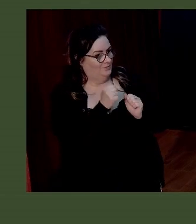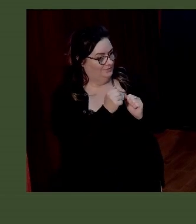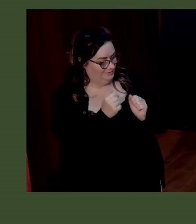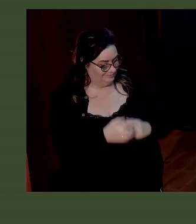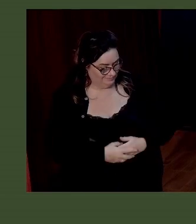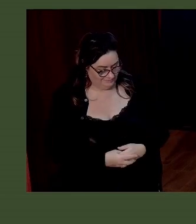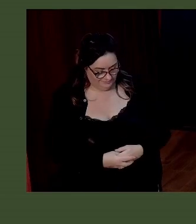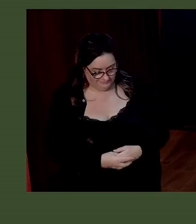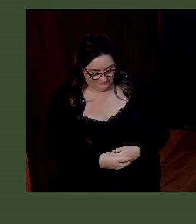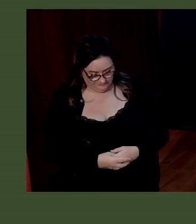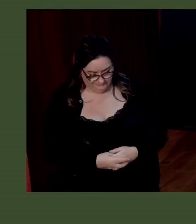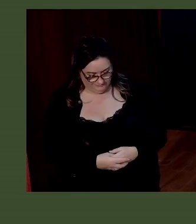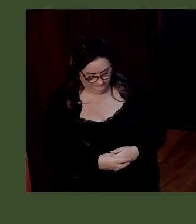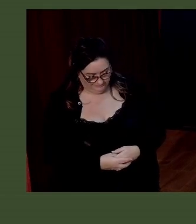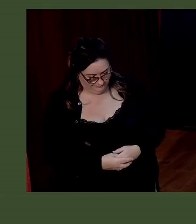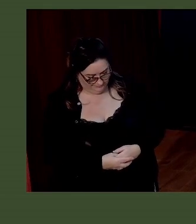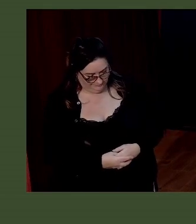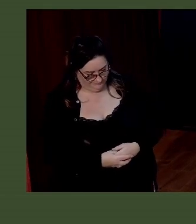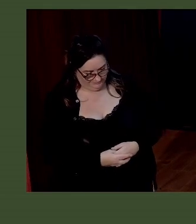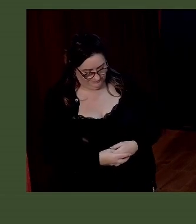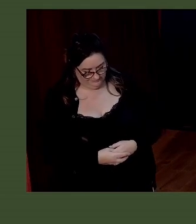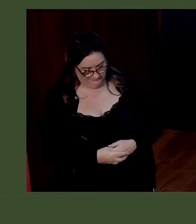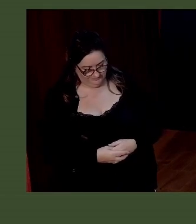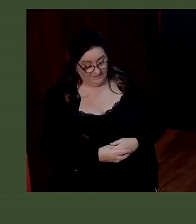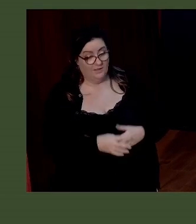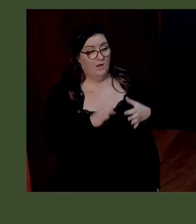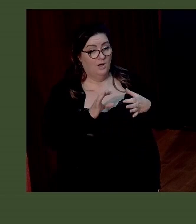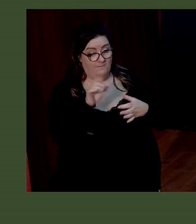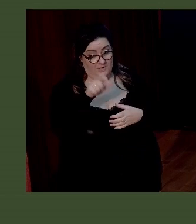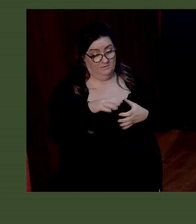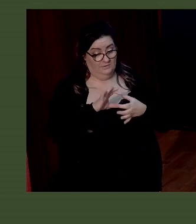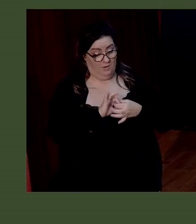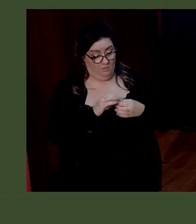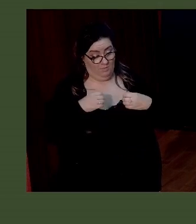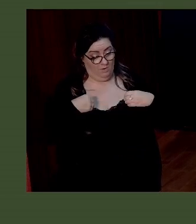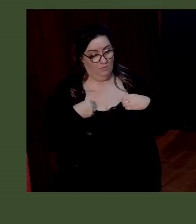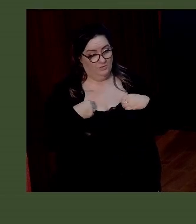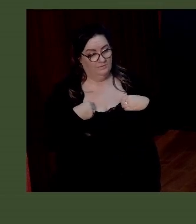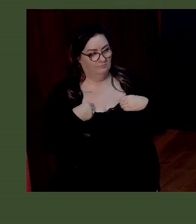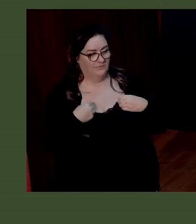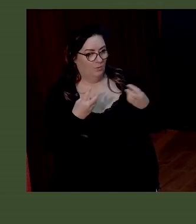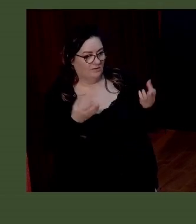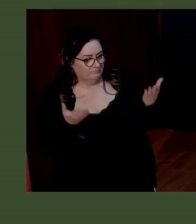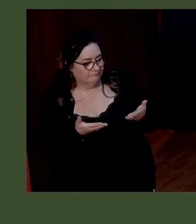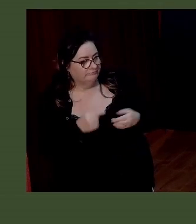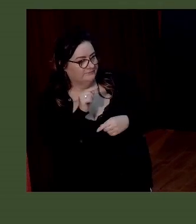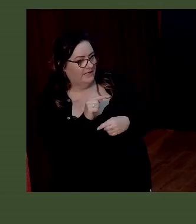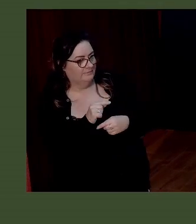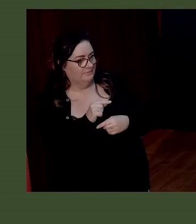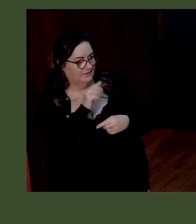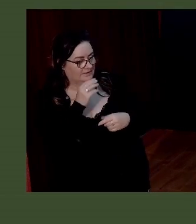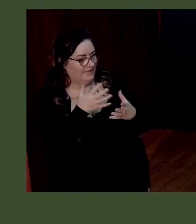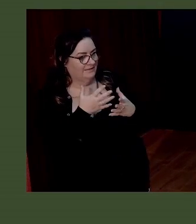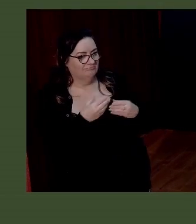it began to be understood that having homeowners was not just a desirable thing in terms of